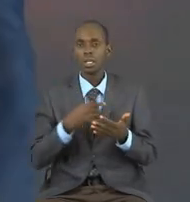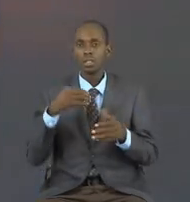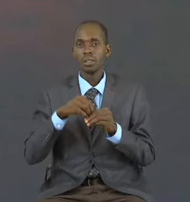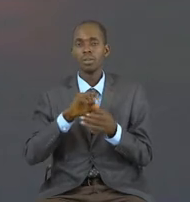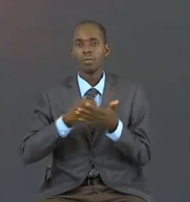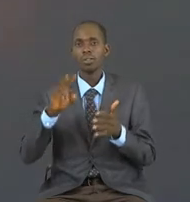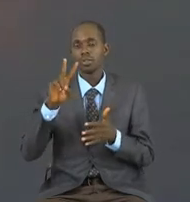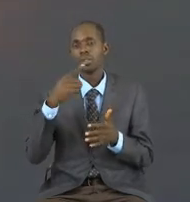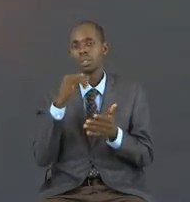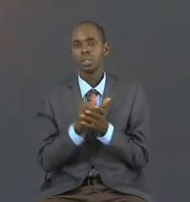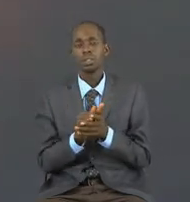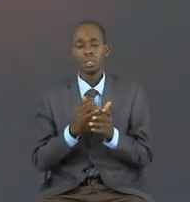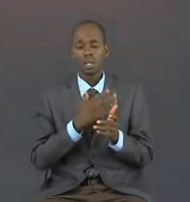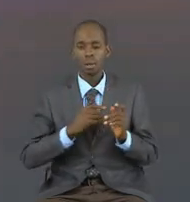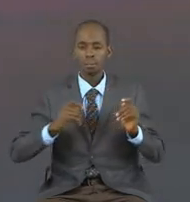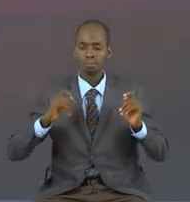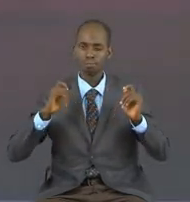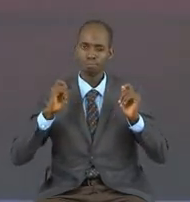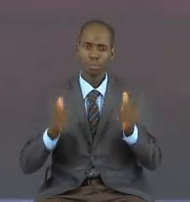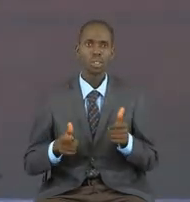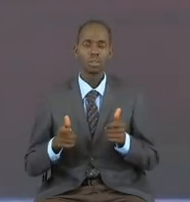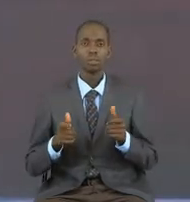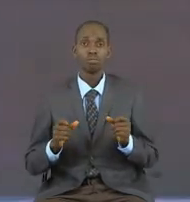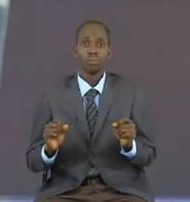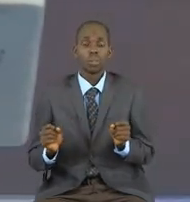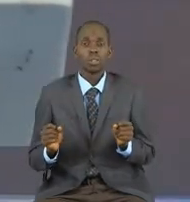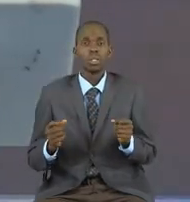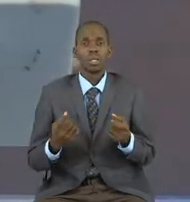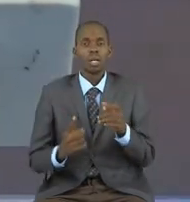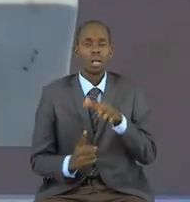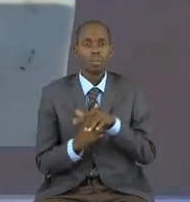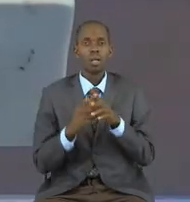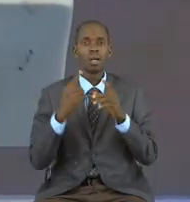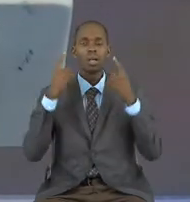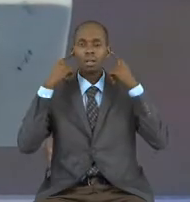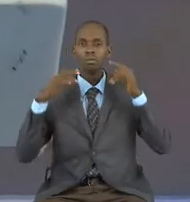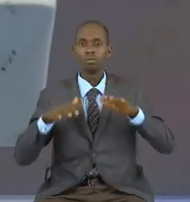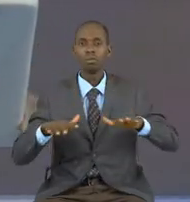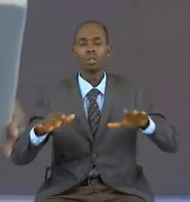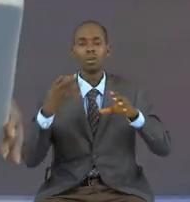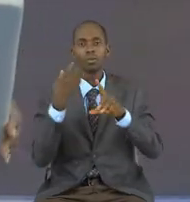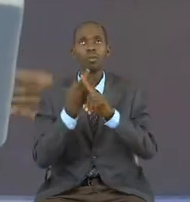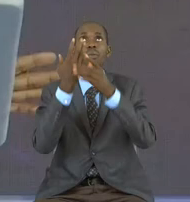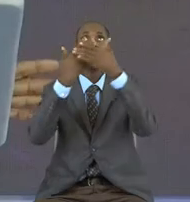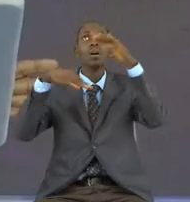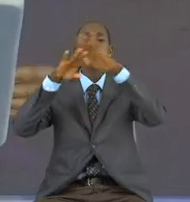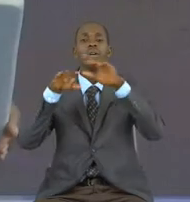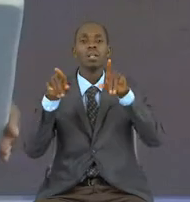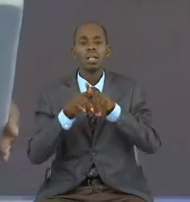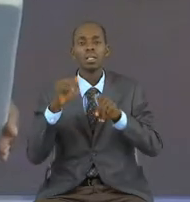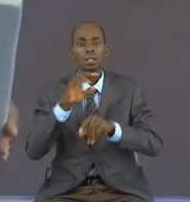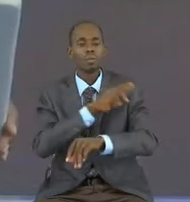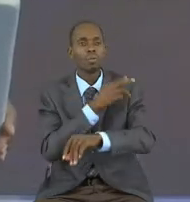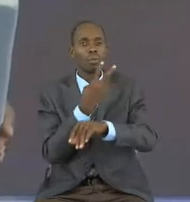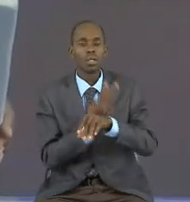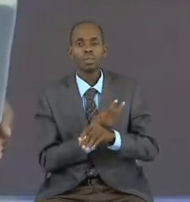suddenly there came a sound from heaven as of a rushing mighty wind, and filled all